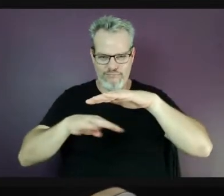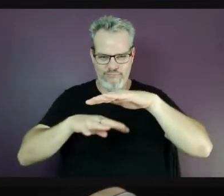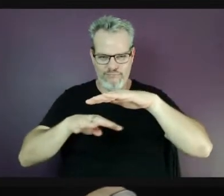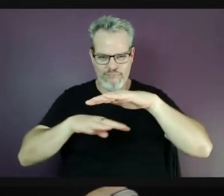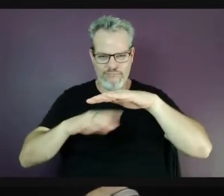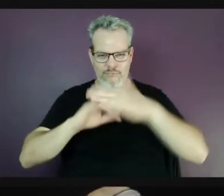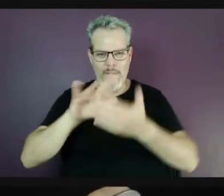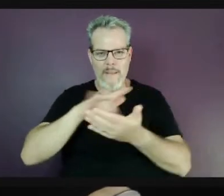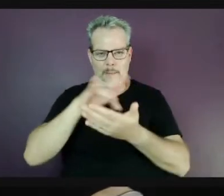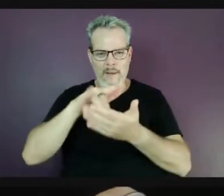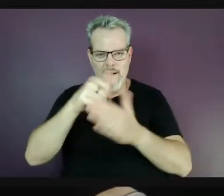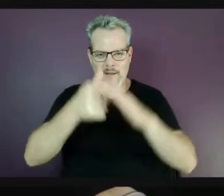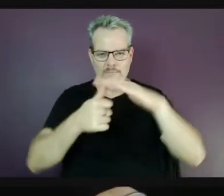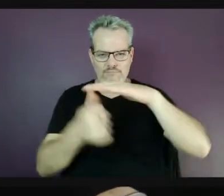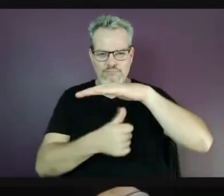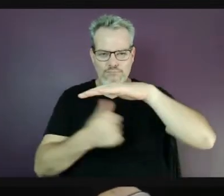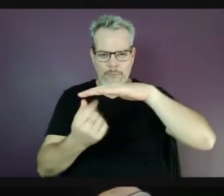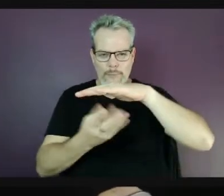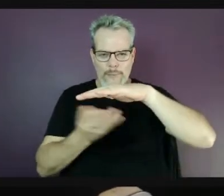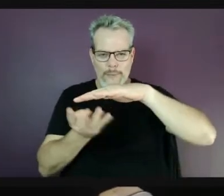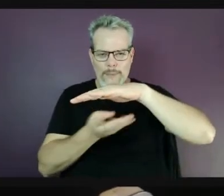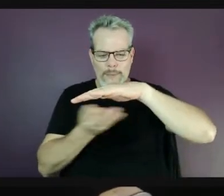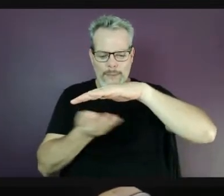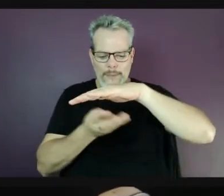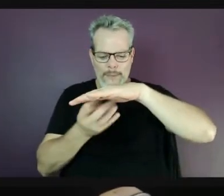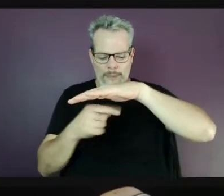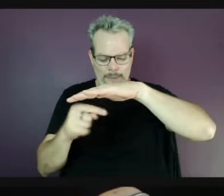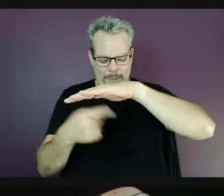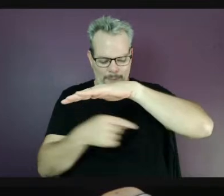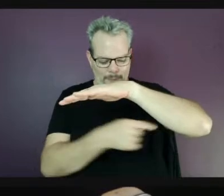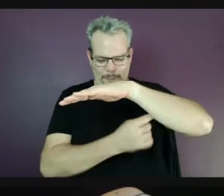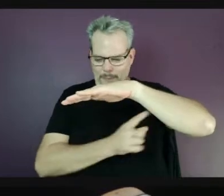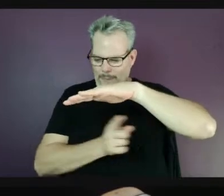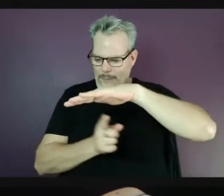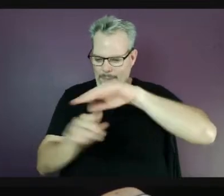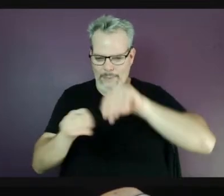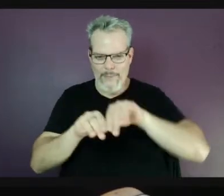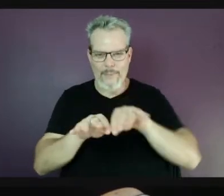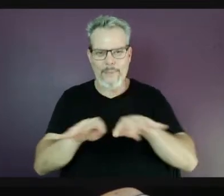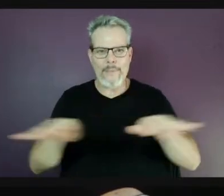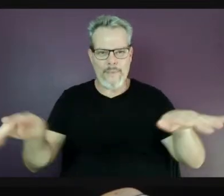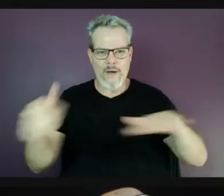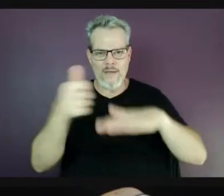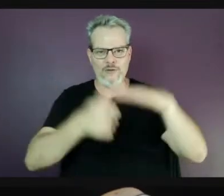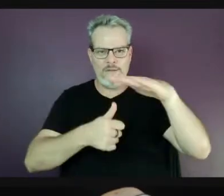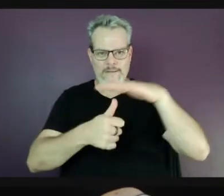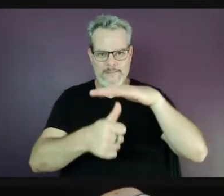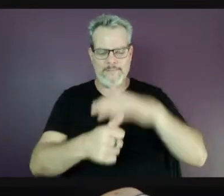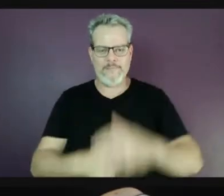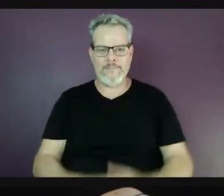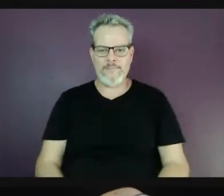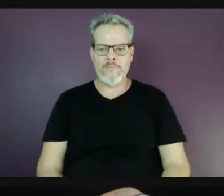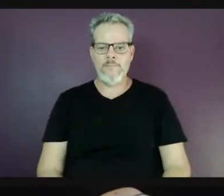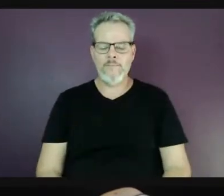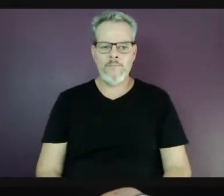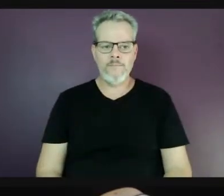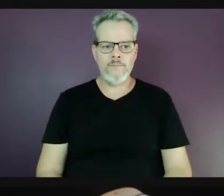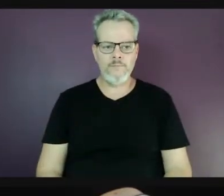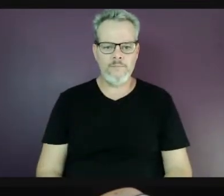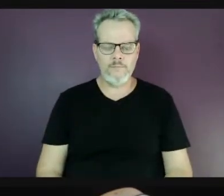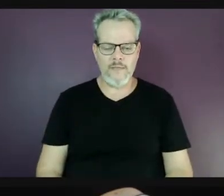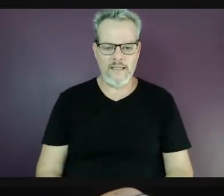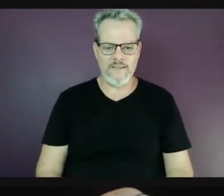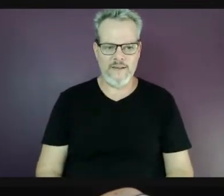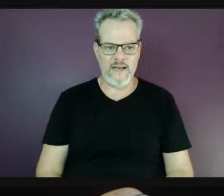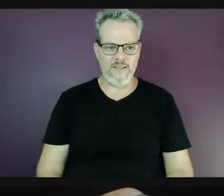pathway this way, or more easily, it comes up and out like that. So we'll wait and see